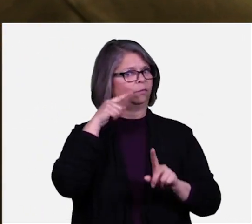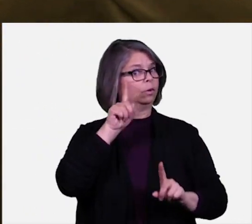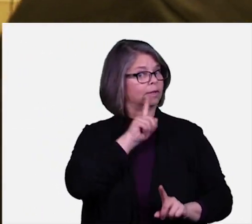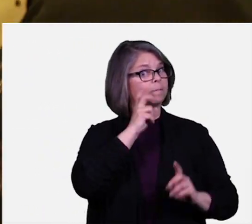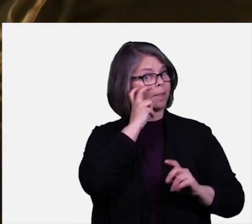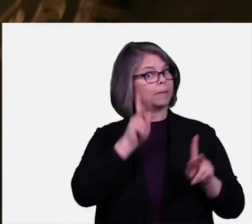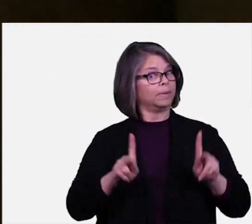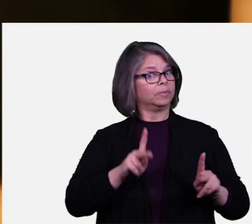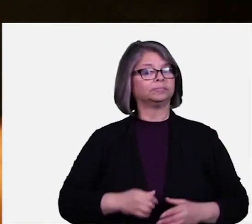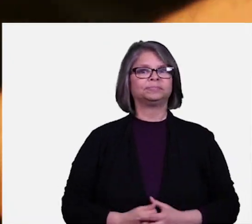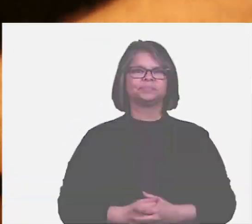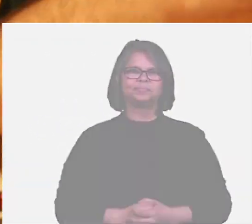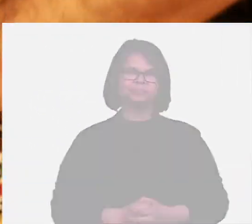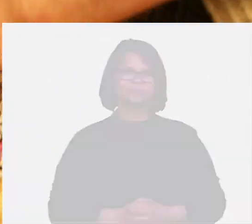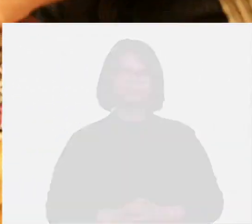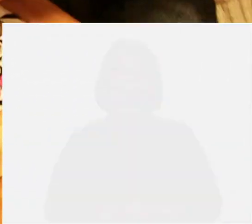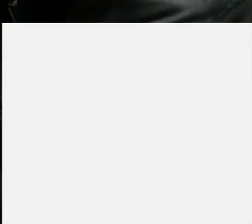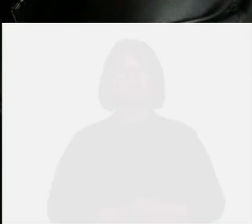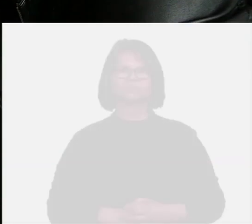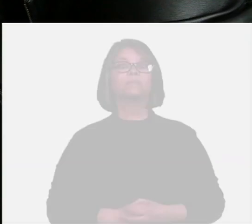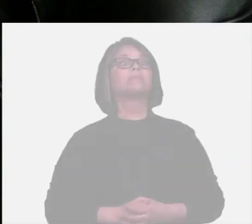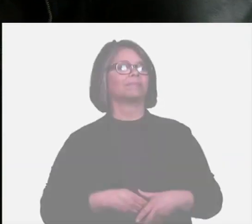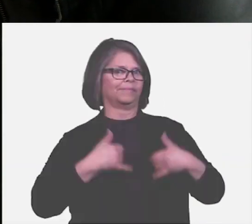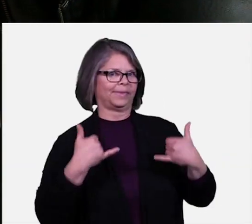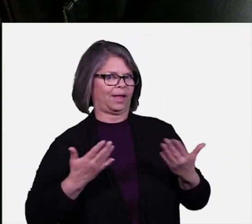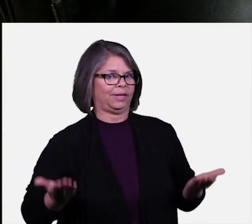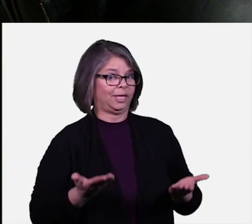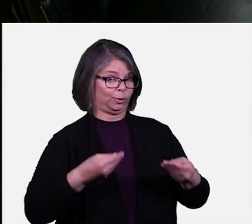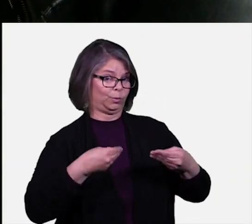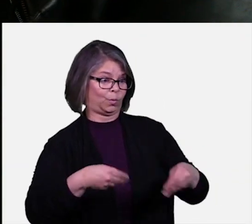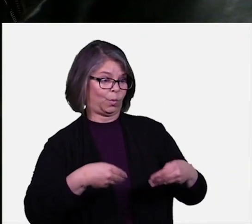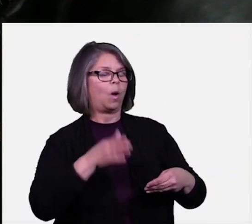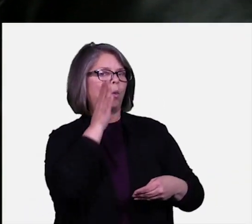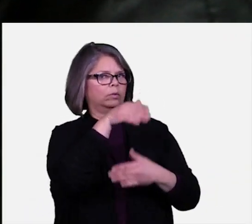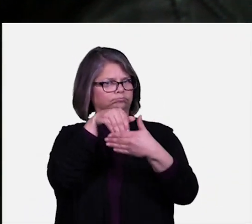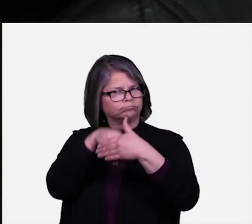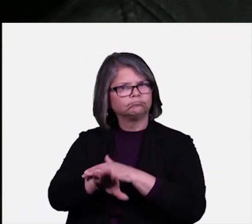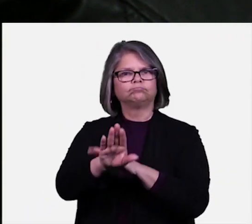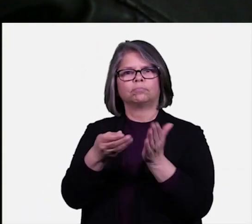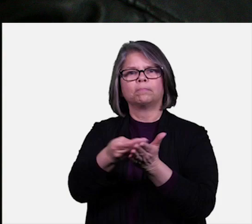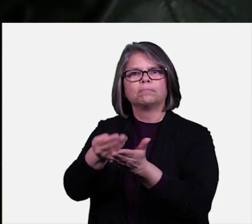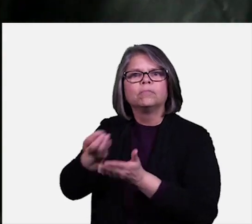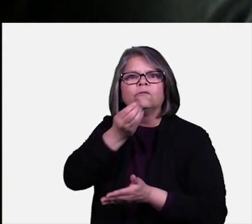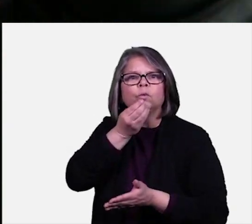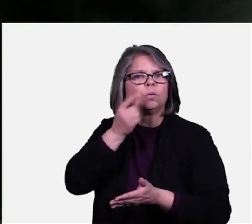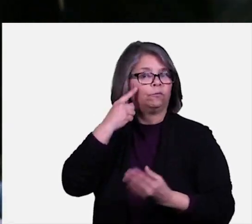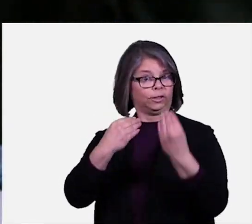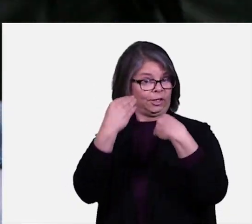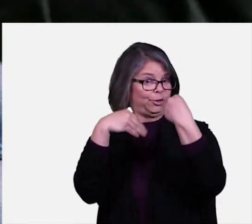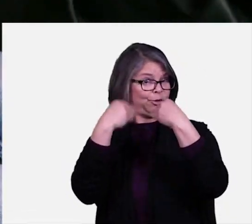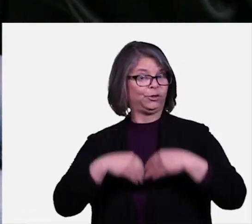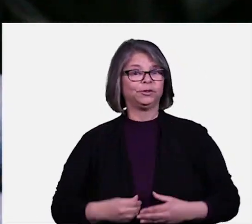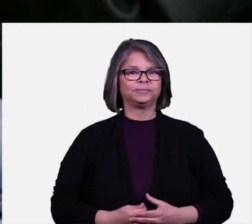deaf-blind. one do you want? We're at the store and we're going to buy food to